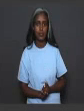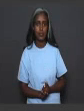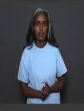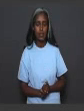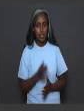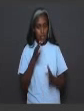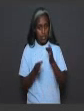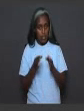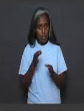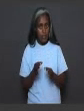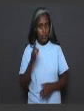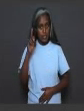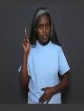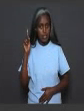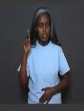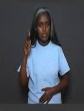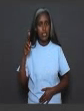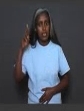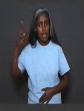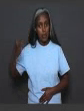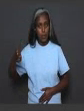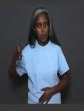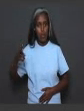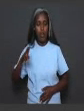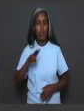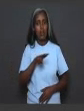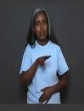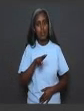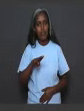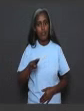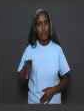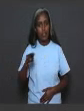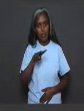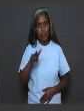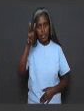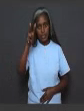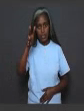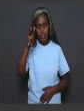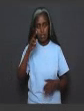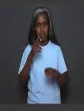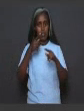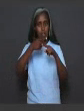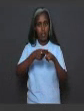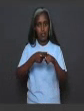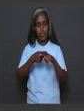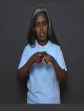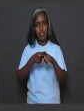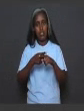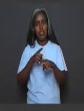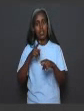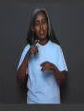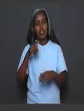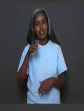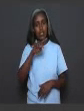If this hyperbola had a vertical transverse axis, the equation